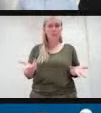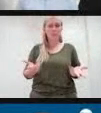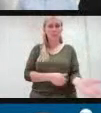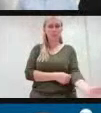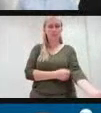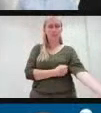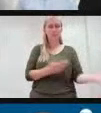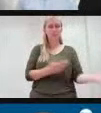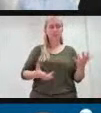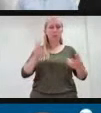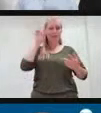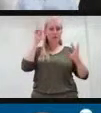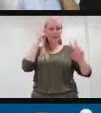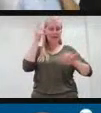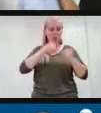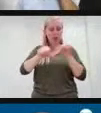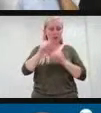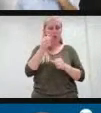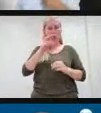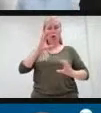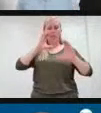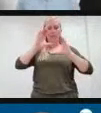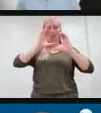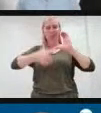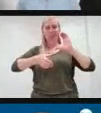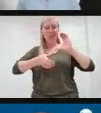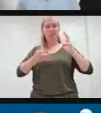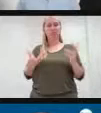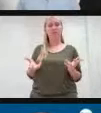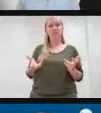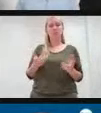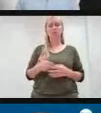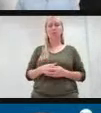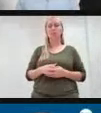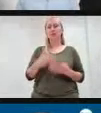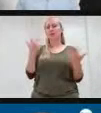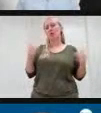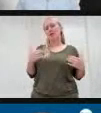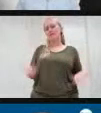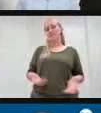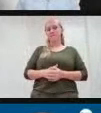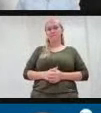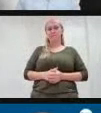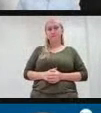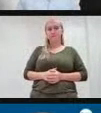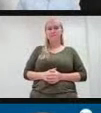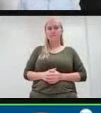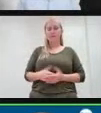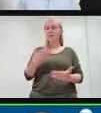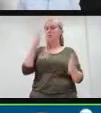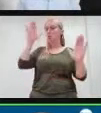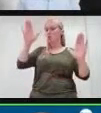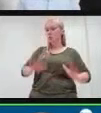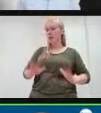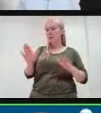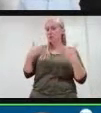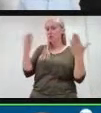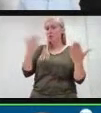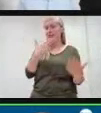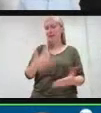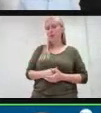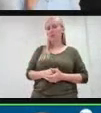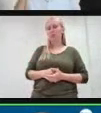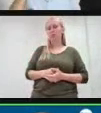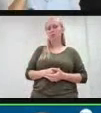be misunderstanding each other or miscommunicating. So that's all I had. That is a great suggestion. Thank you.